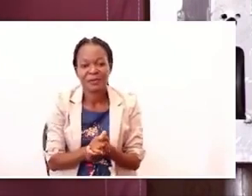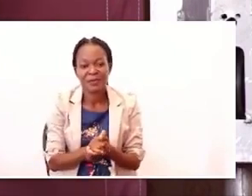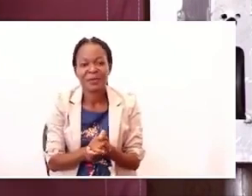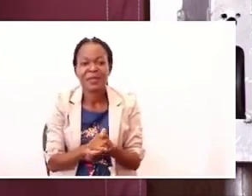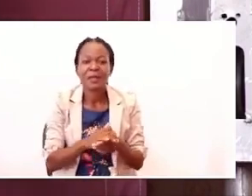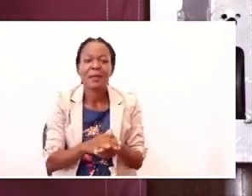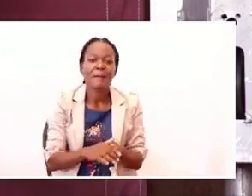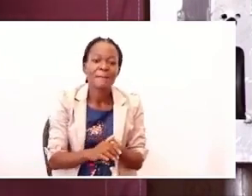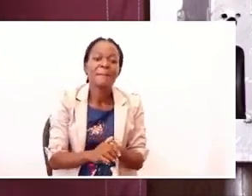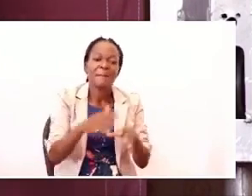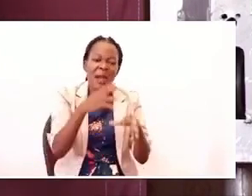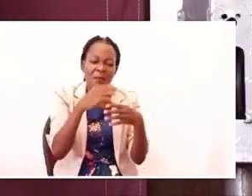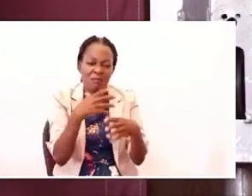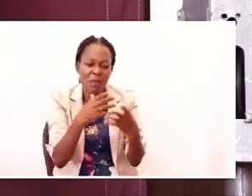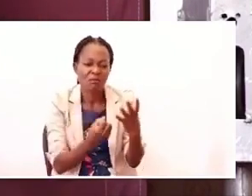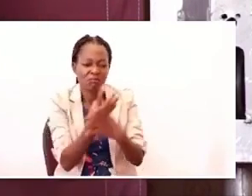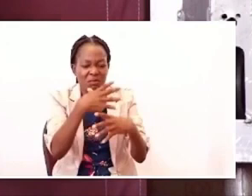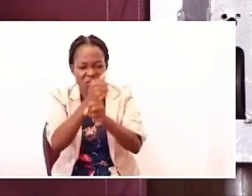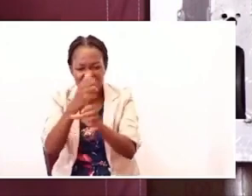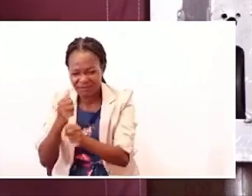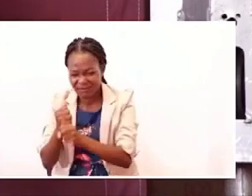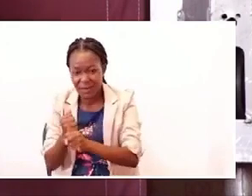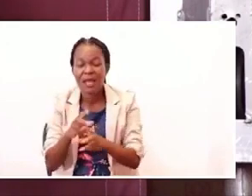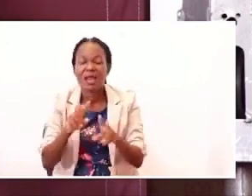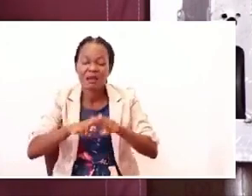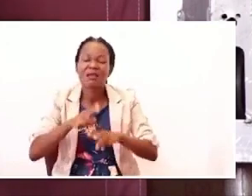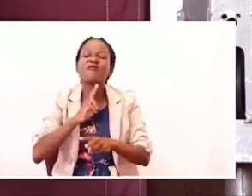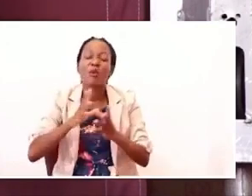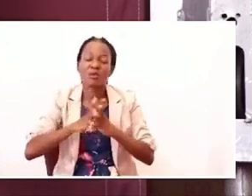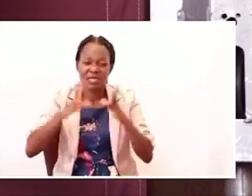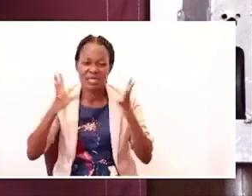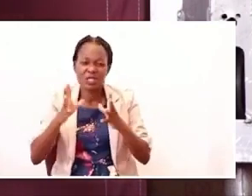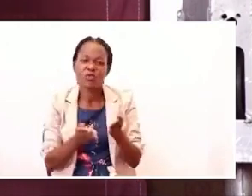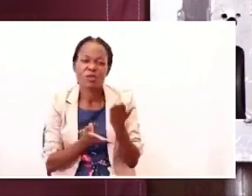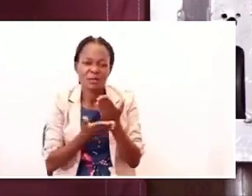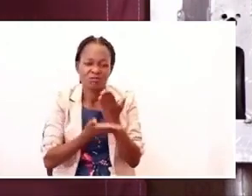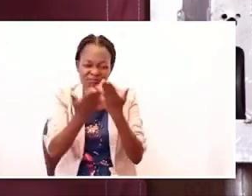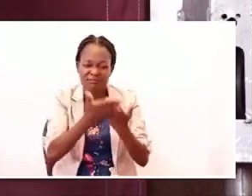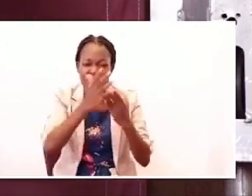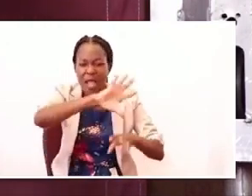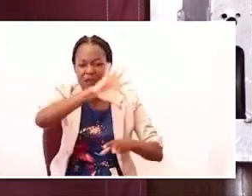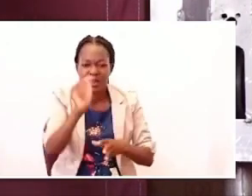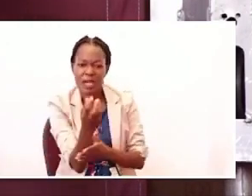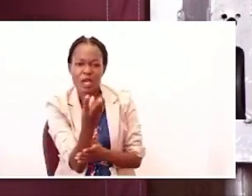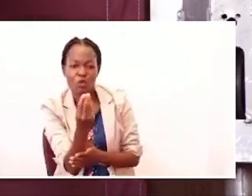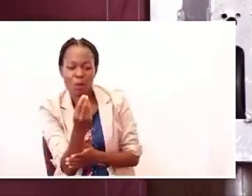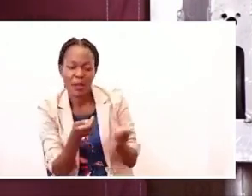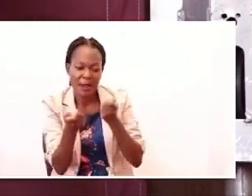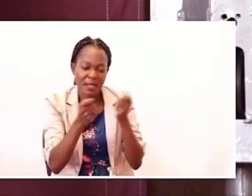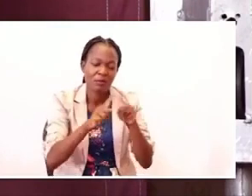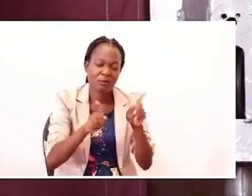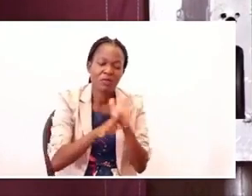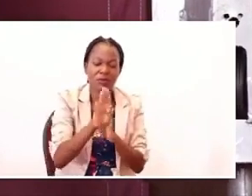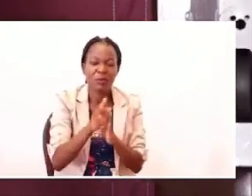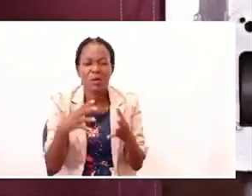institutions became the most dominant voice in shaping Africa's economic management and development. In fact, the World Bank and the